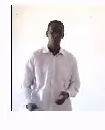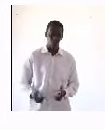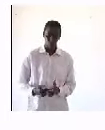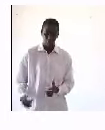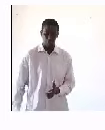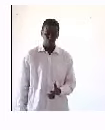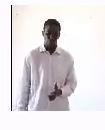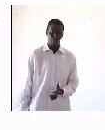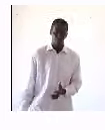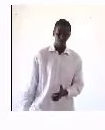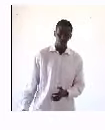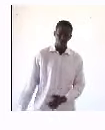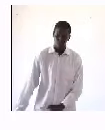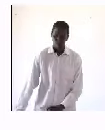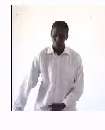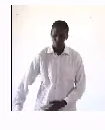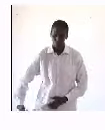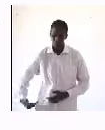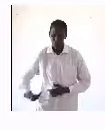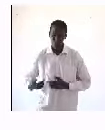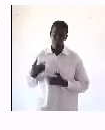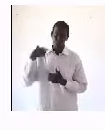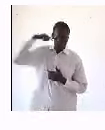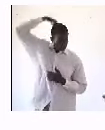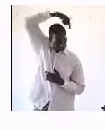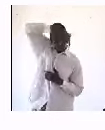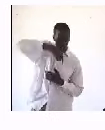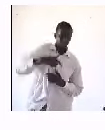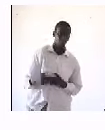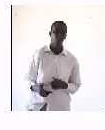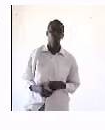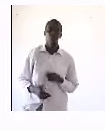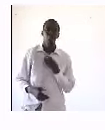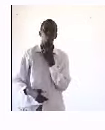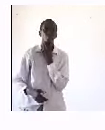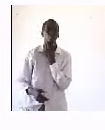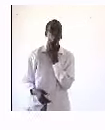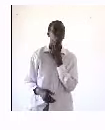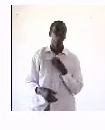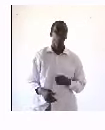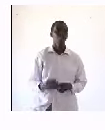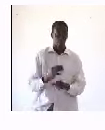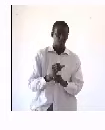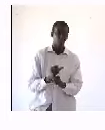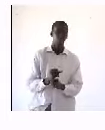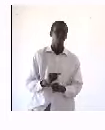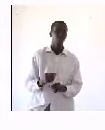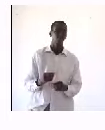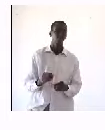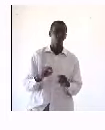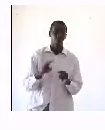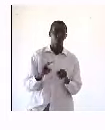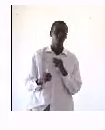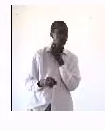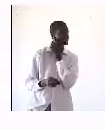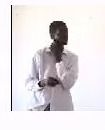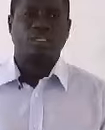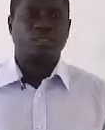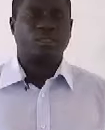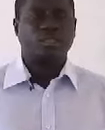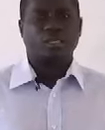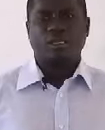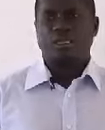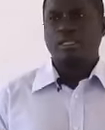that? Somebody pricked me with a sharp edge, either a needle, because of there's a coordination system in the